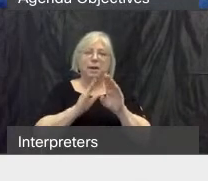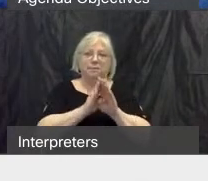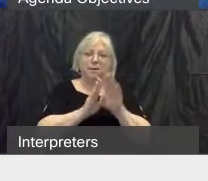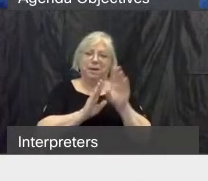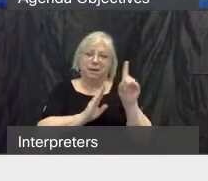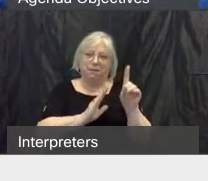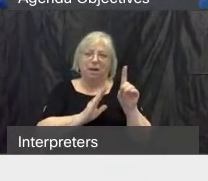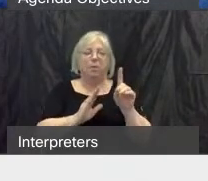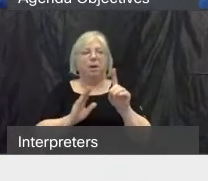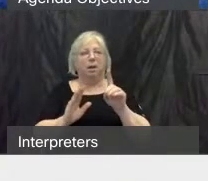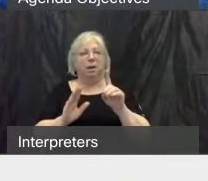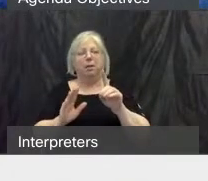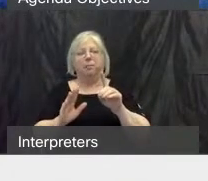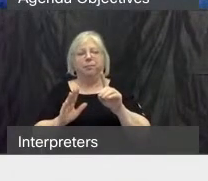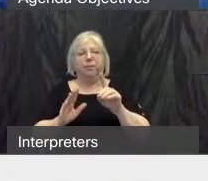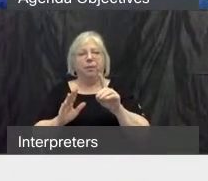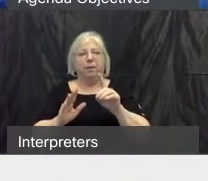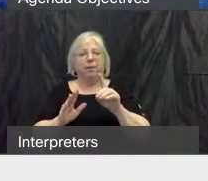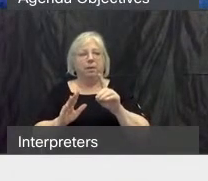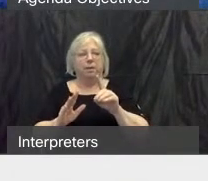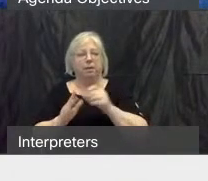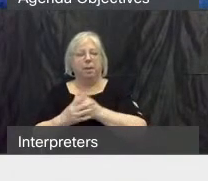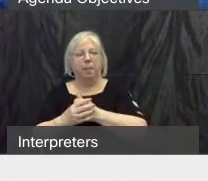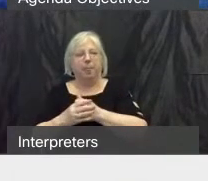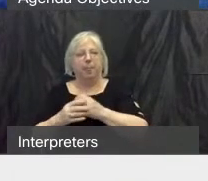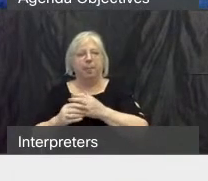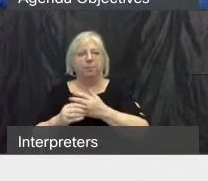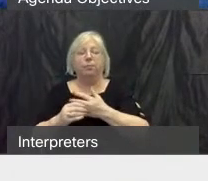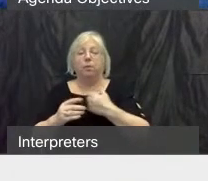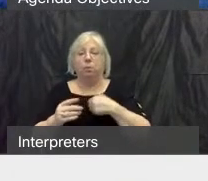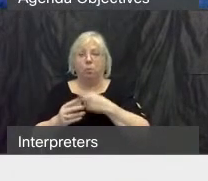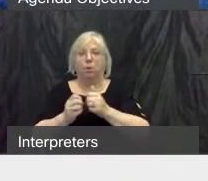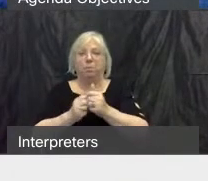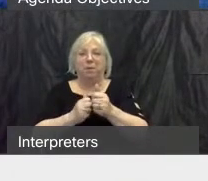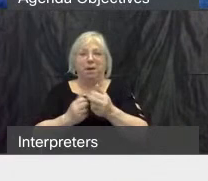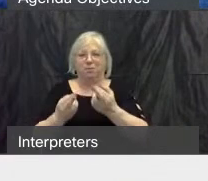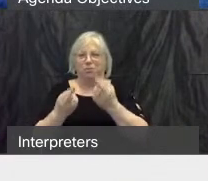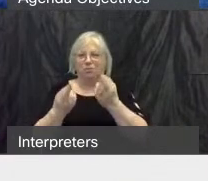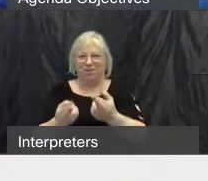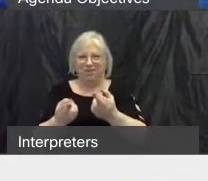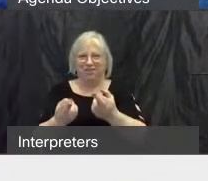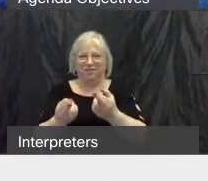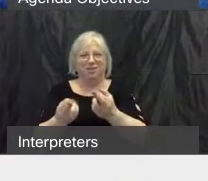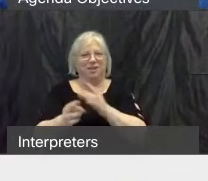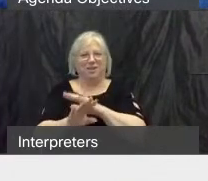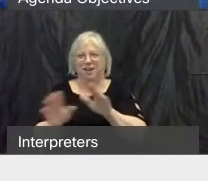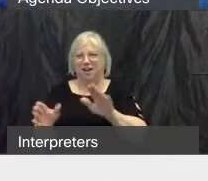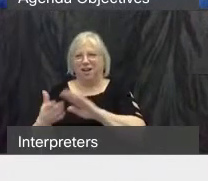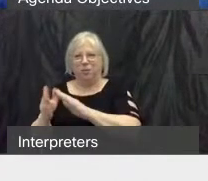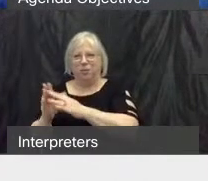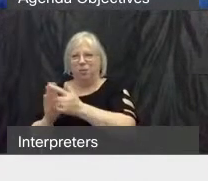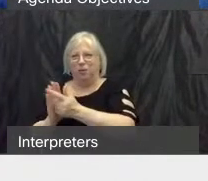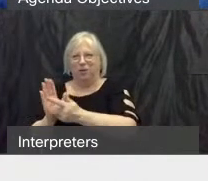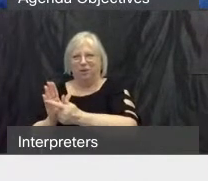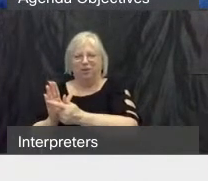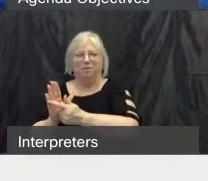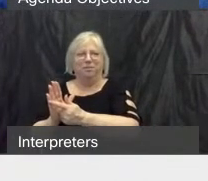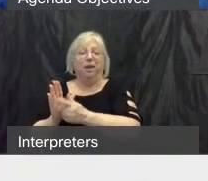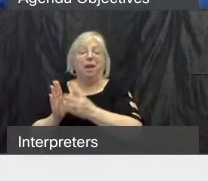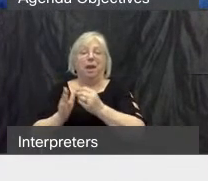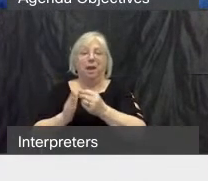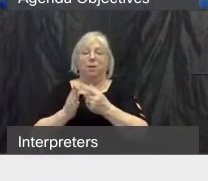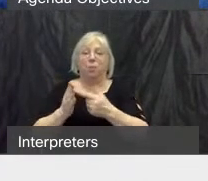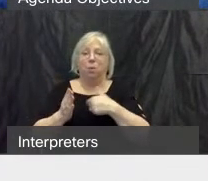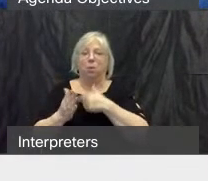we're picking and choosing right now and labeling. But that we passed a resolution, not an ordinance, and I think what